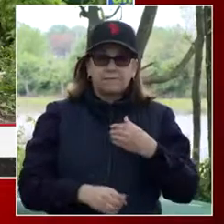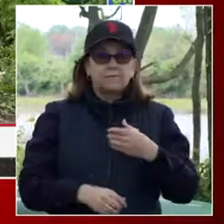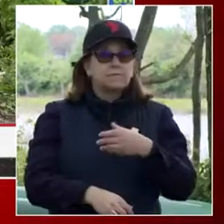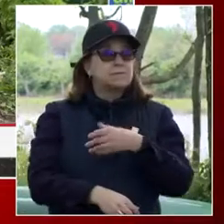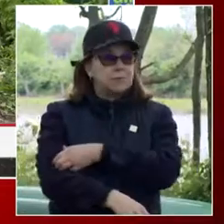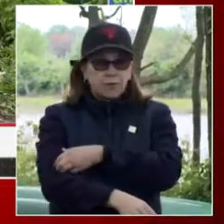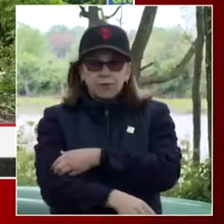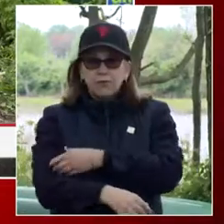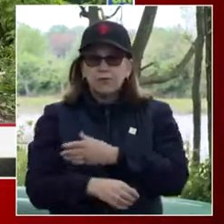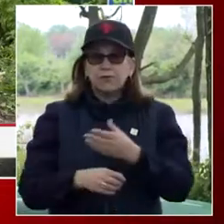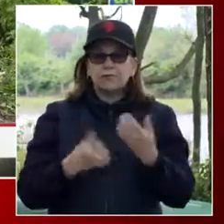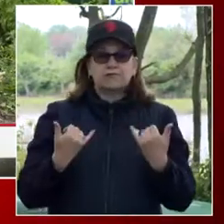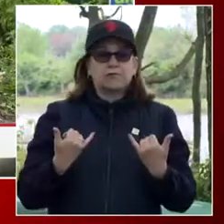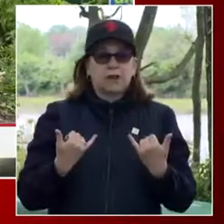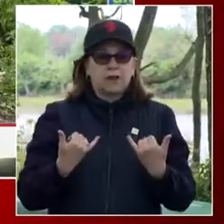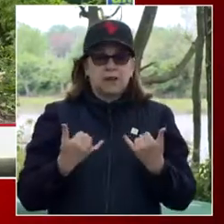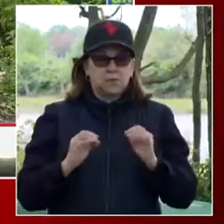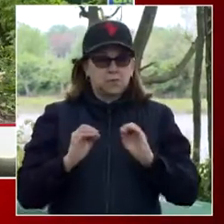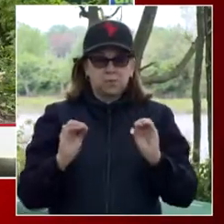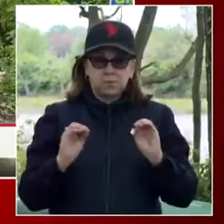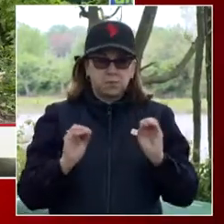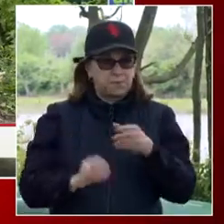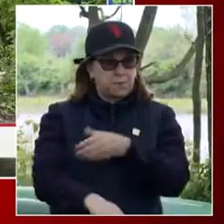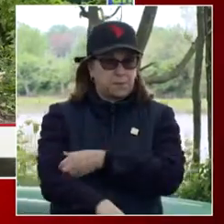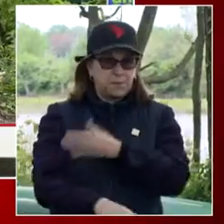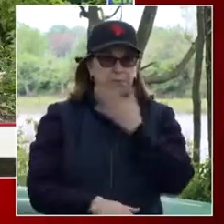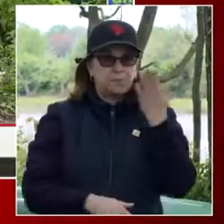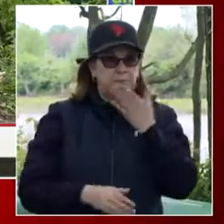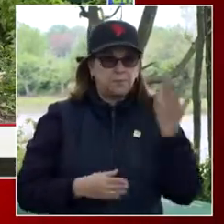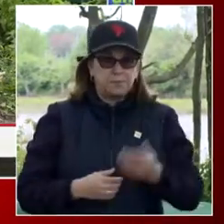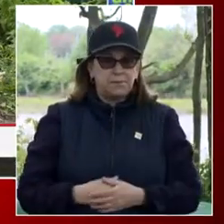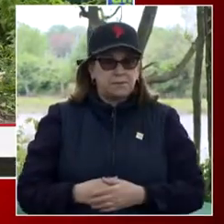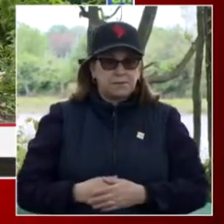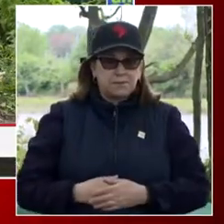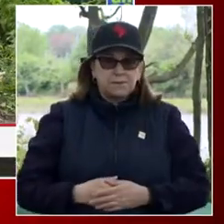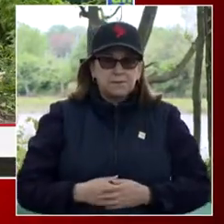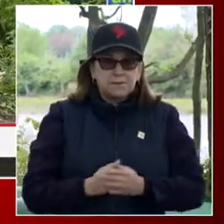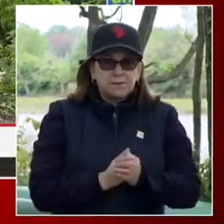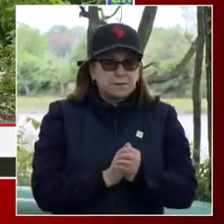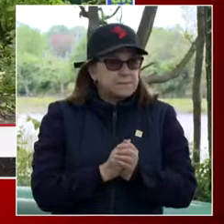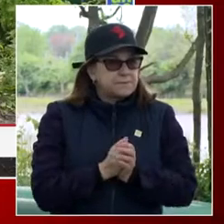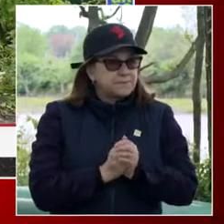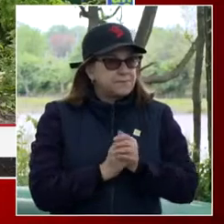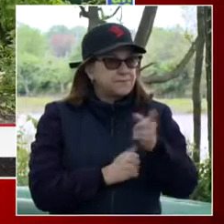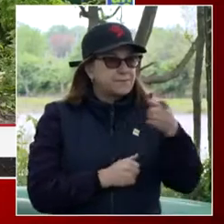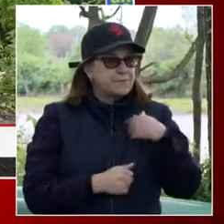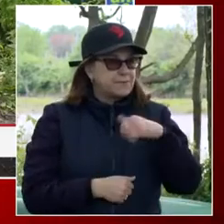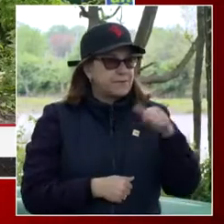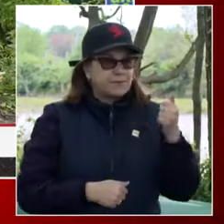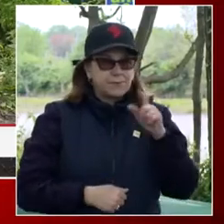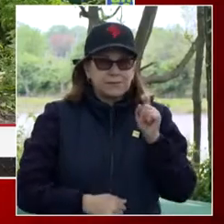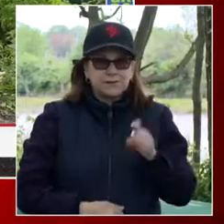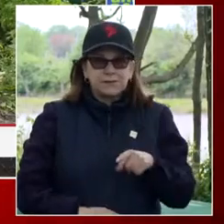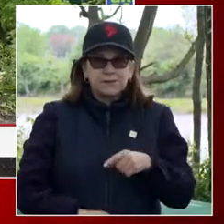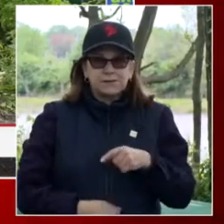follow the strategy to get it done. Yes. I have a follow-up to my earlier question. I know you